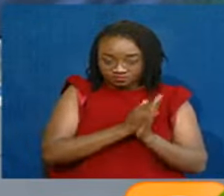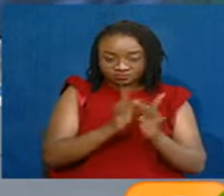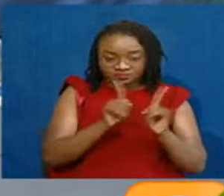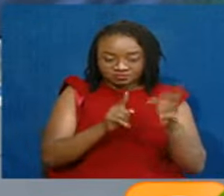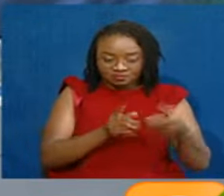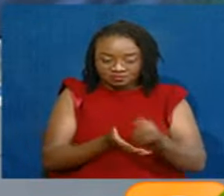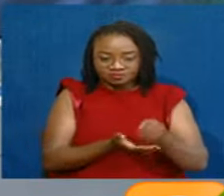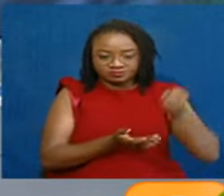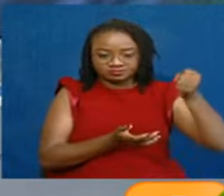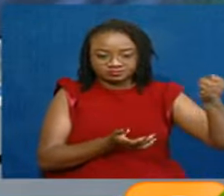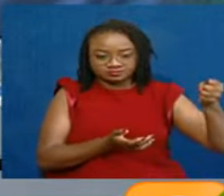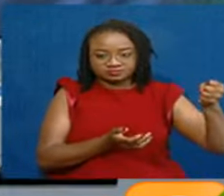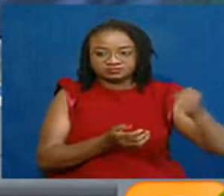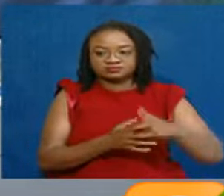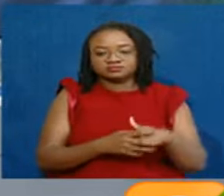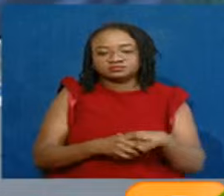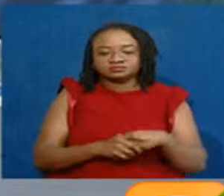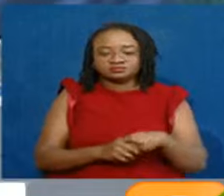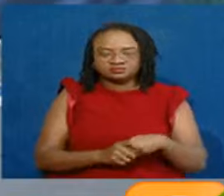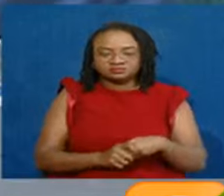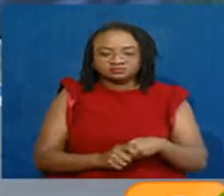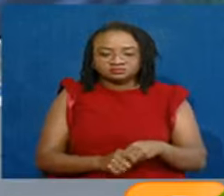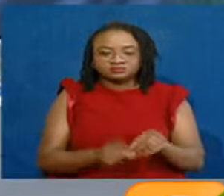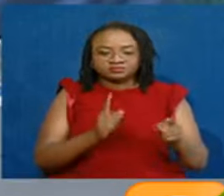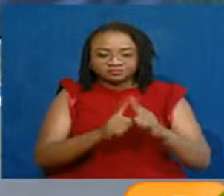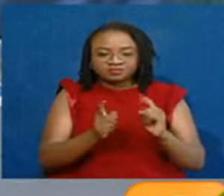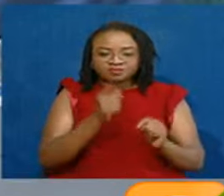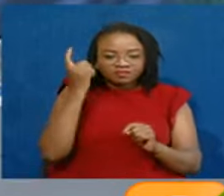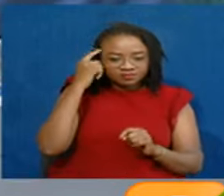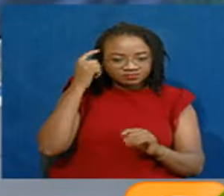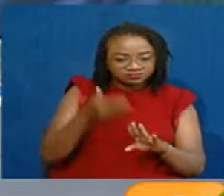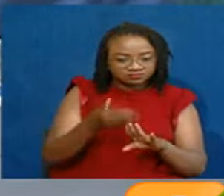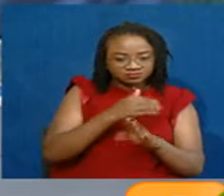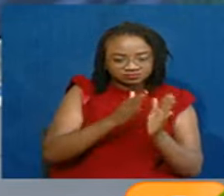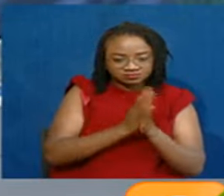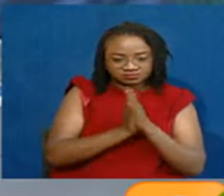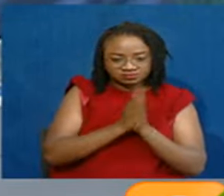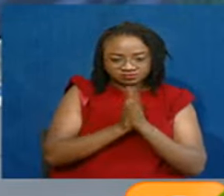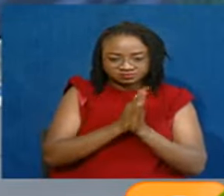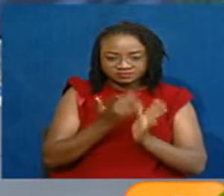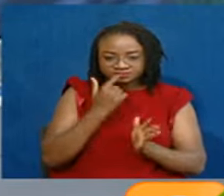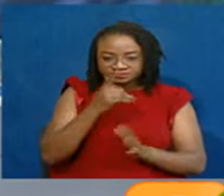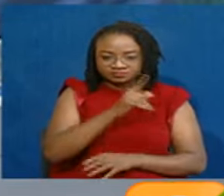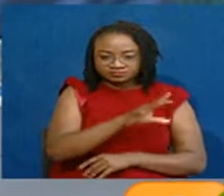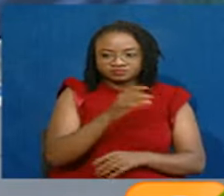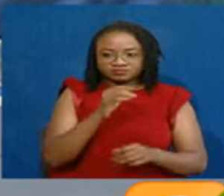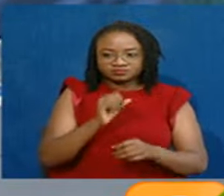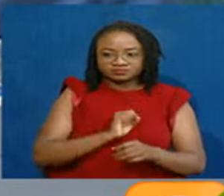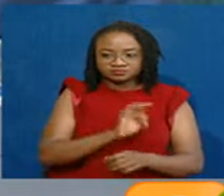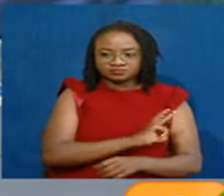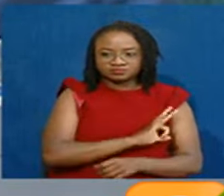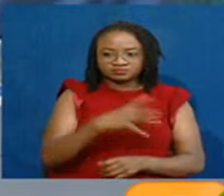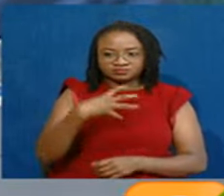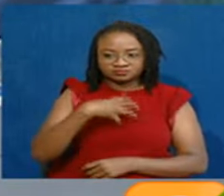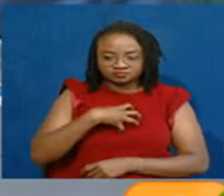on senior staff at the impeached deputy president's office having been sent on compulsory